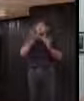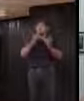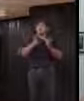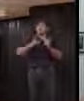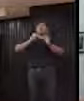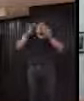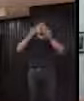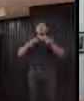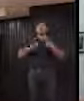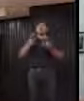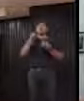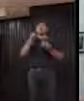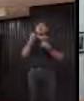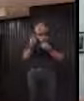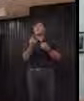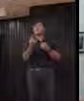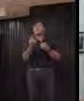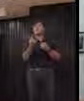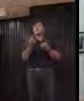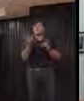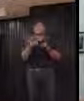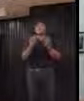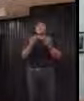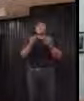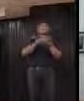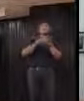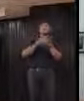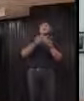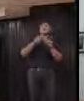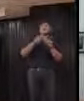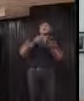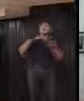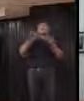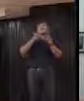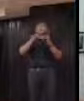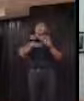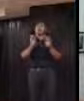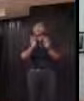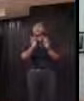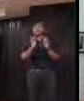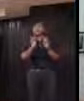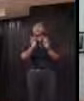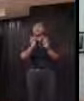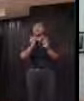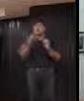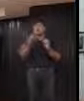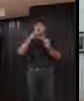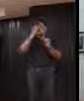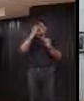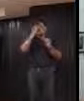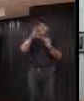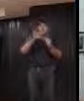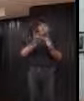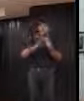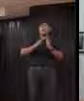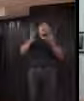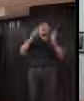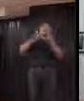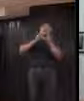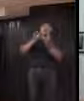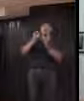What has happened? It's not something so drastically wrong that it is likely to be set aside. I mean, I know there are strong viewpoints on both sides,